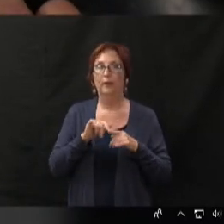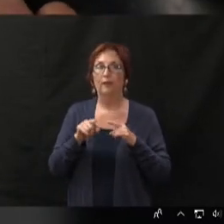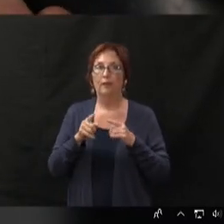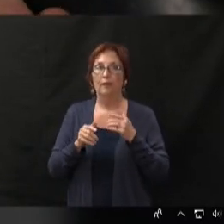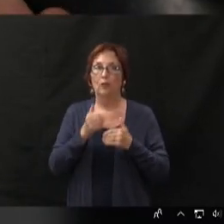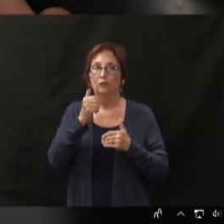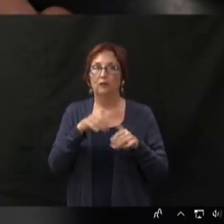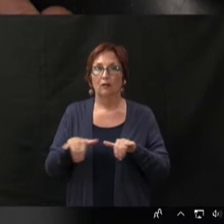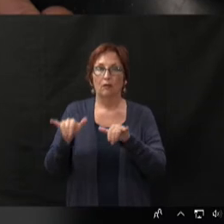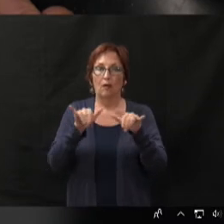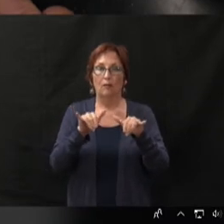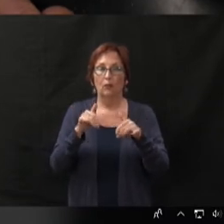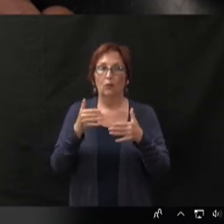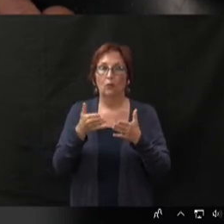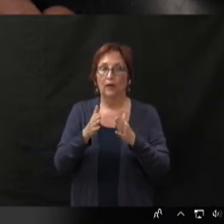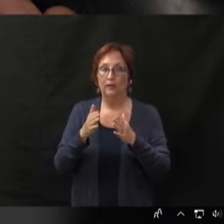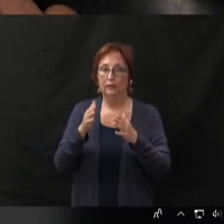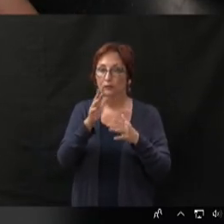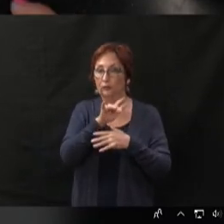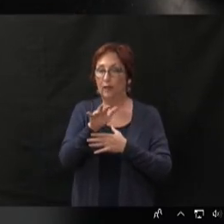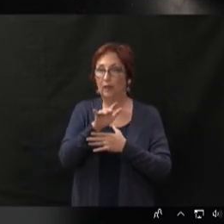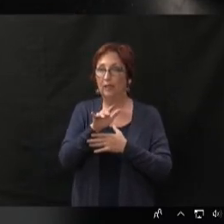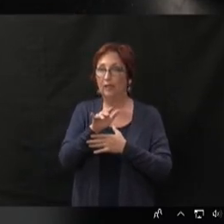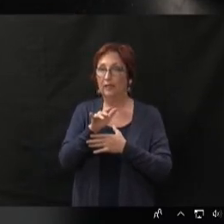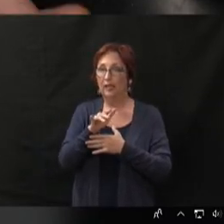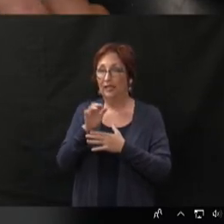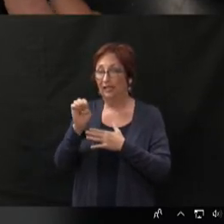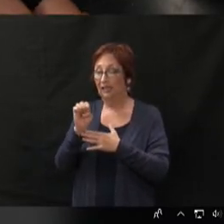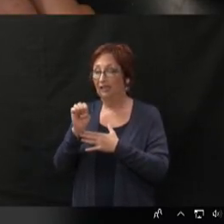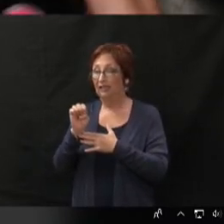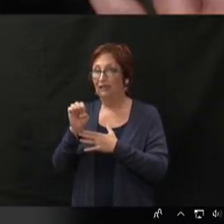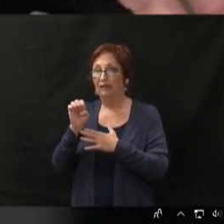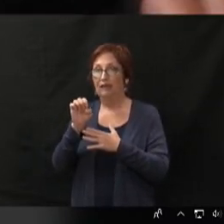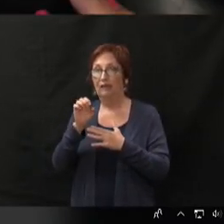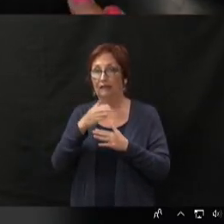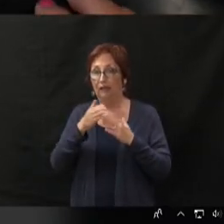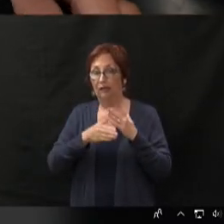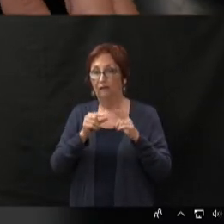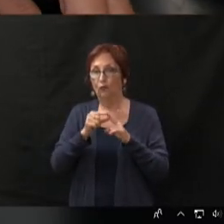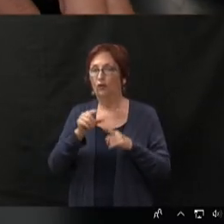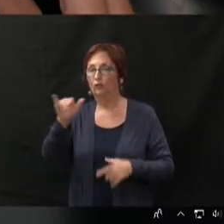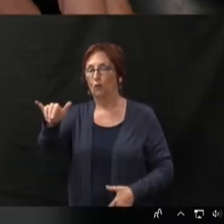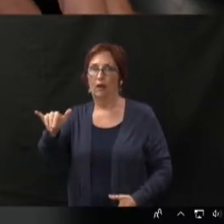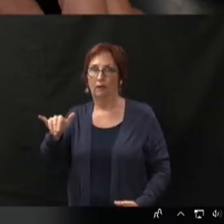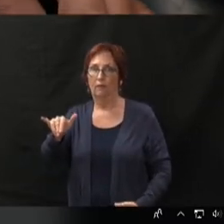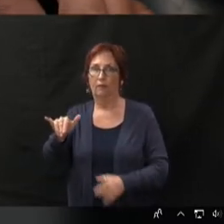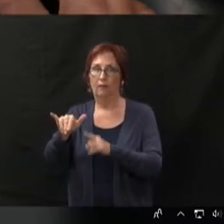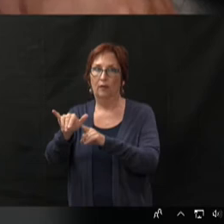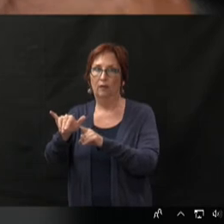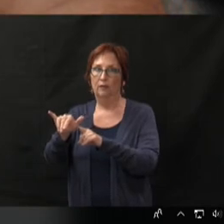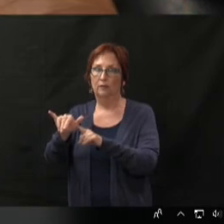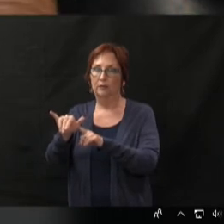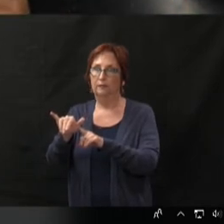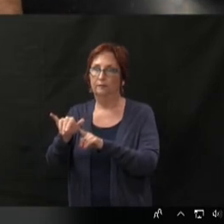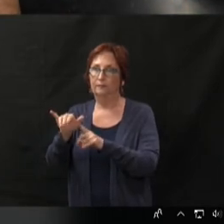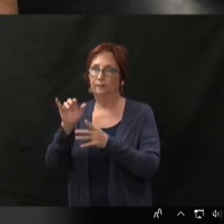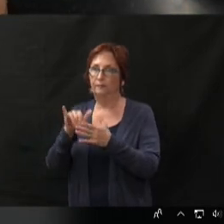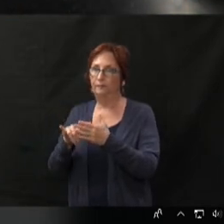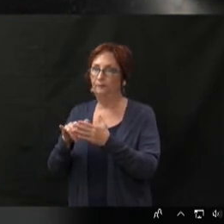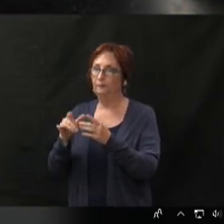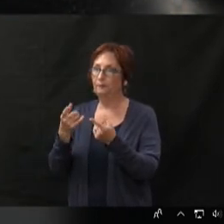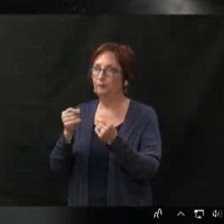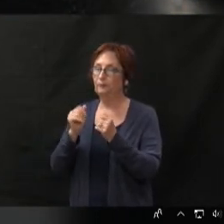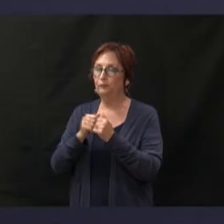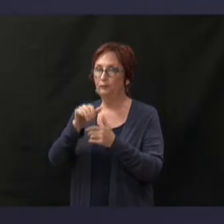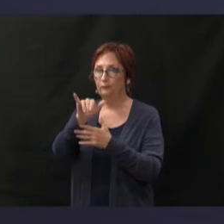E at the end of a word, a two-syllable word, is E. I mean Y. Okay? So that's what you do with the